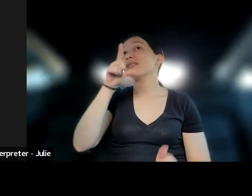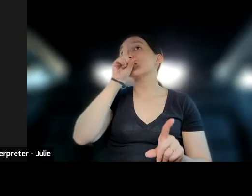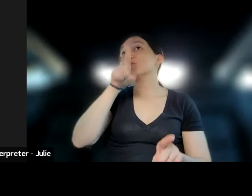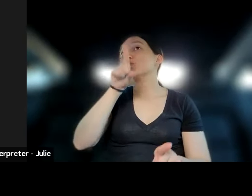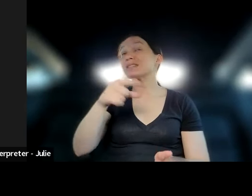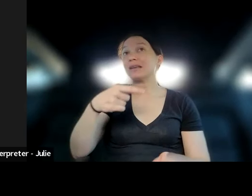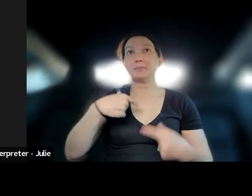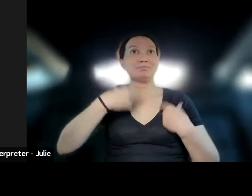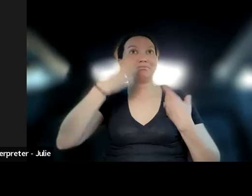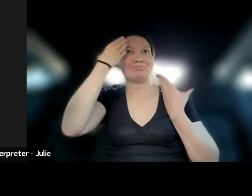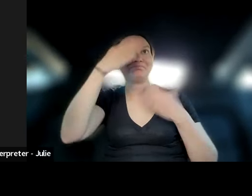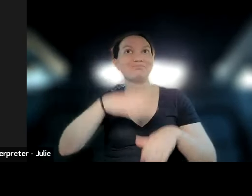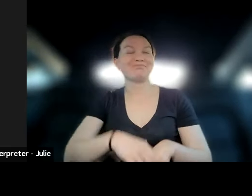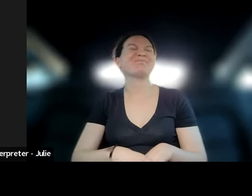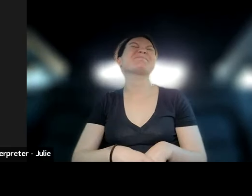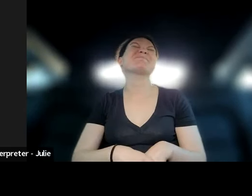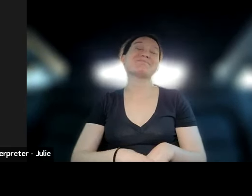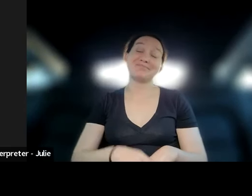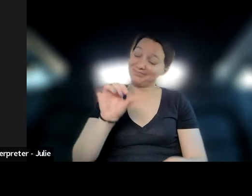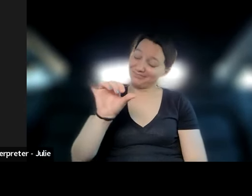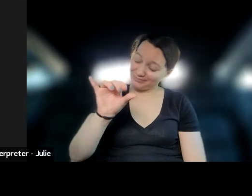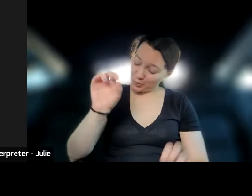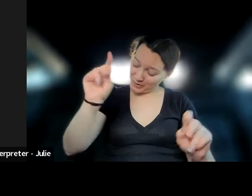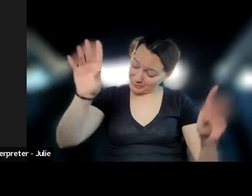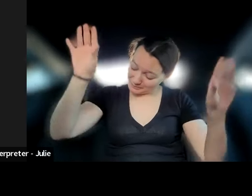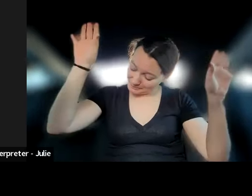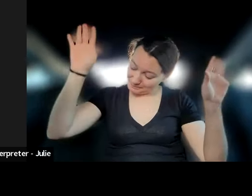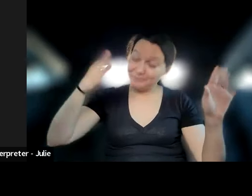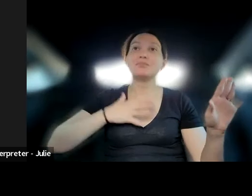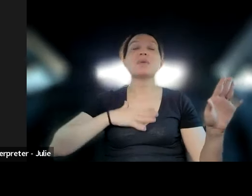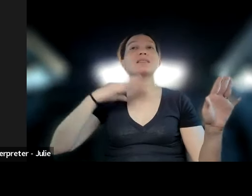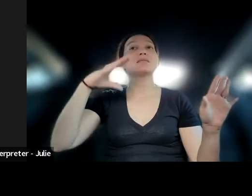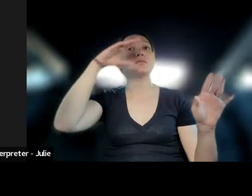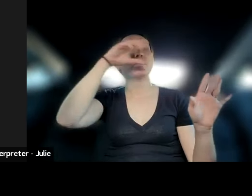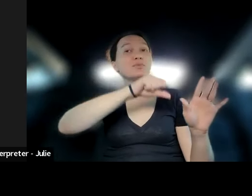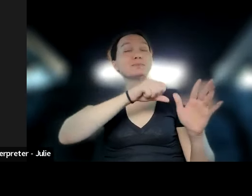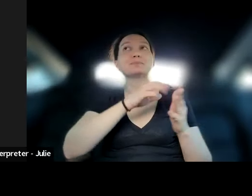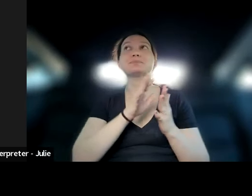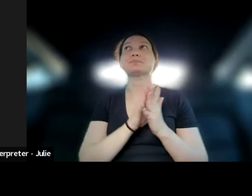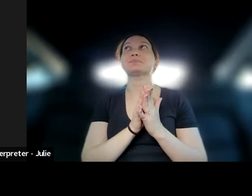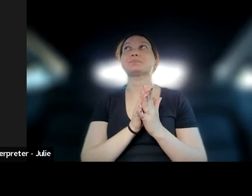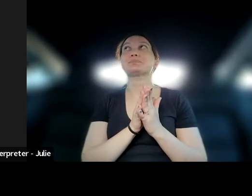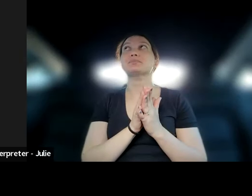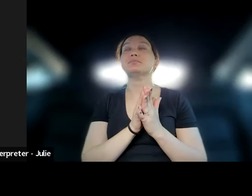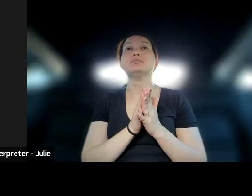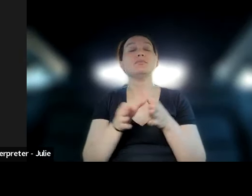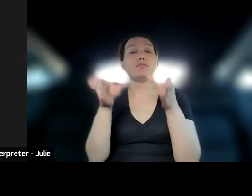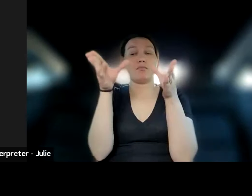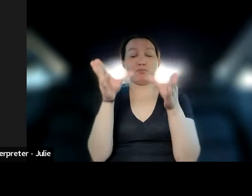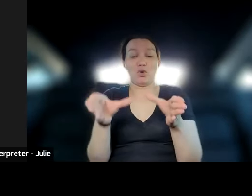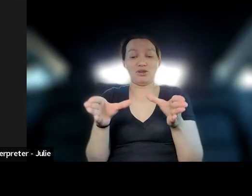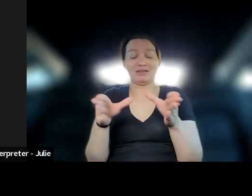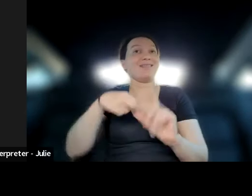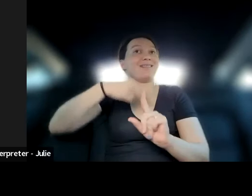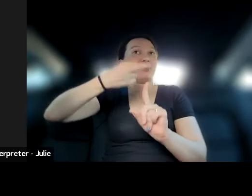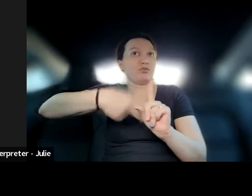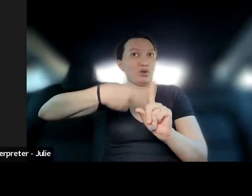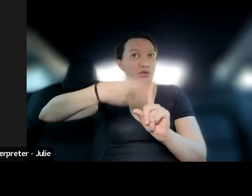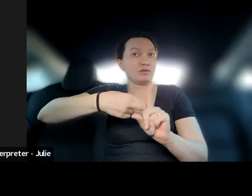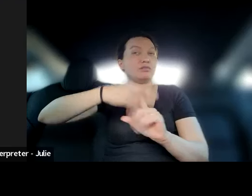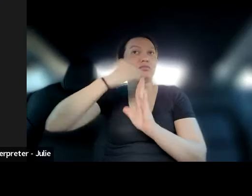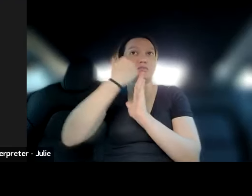don't. Okay. My assumption, Skip, is that it is the person that leases the property.